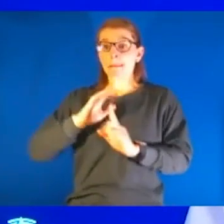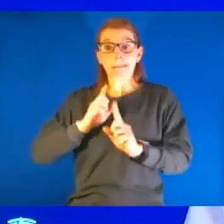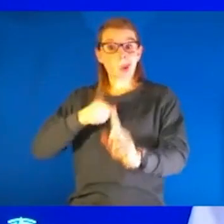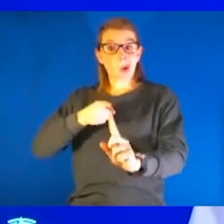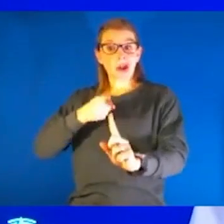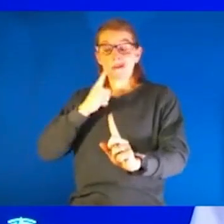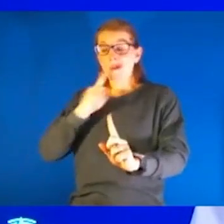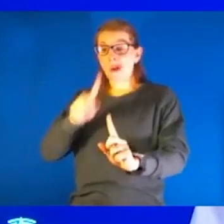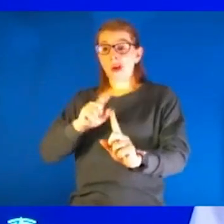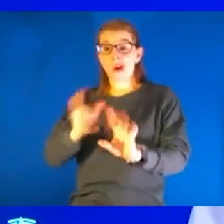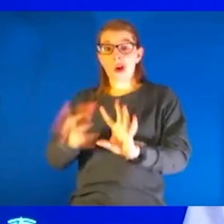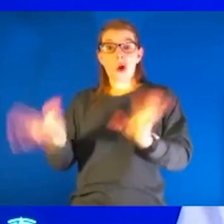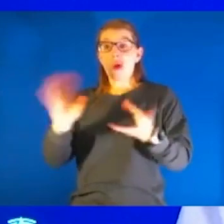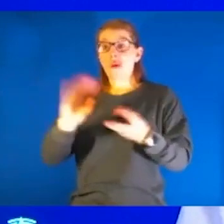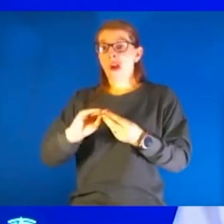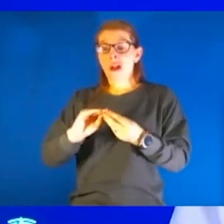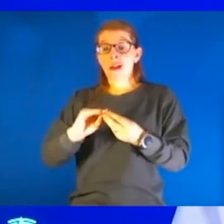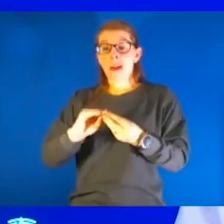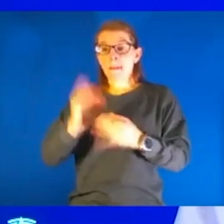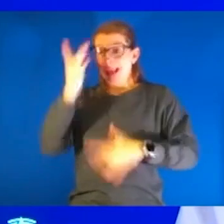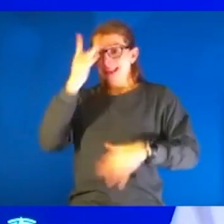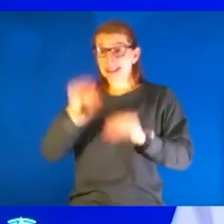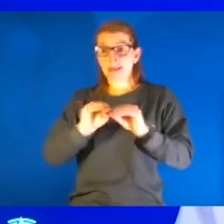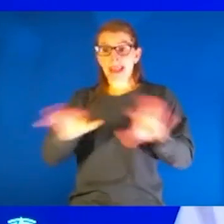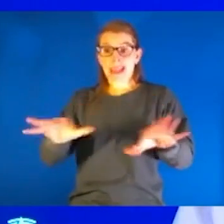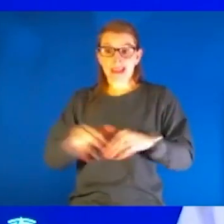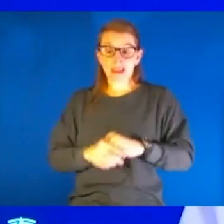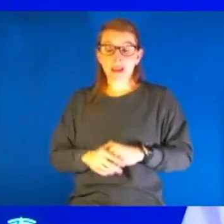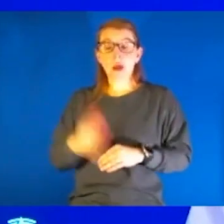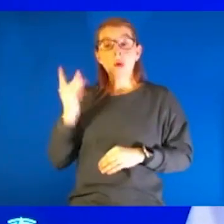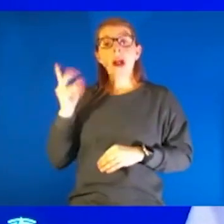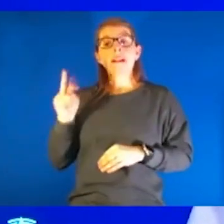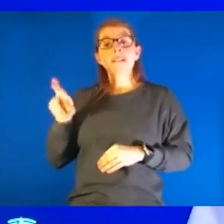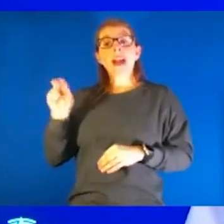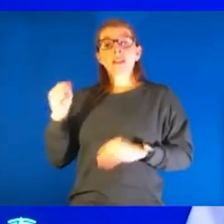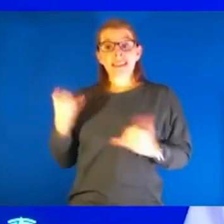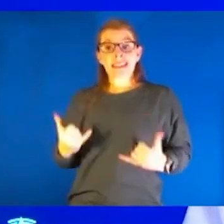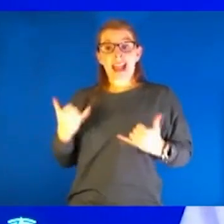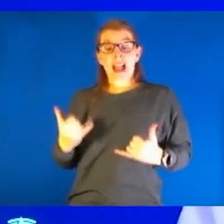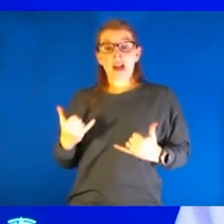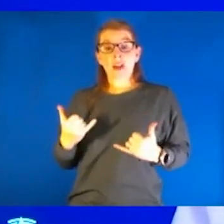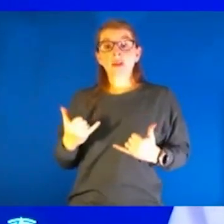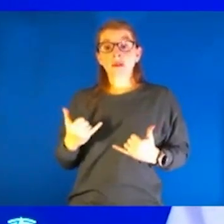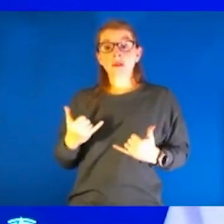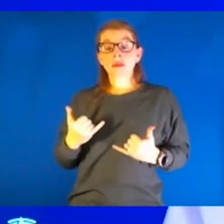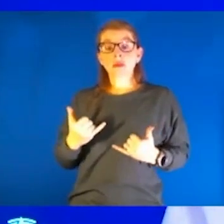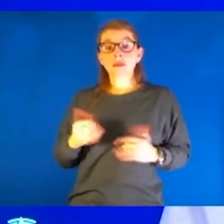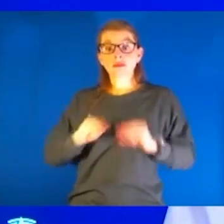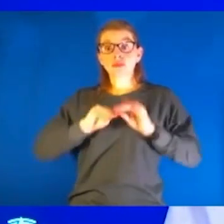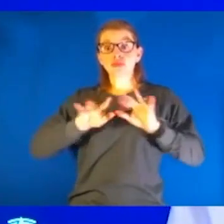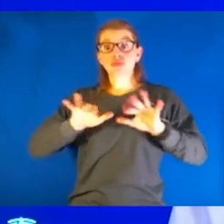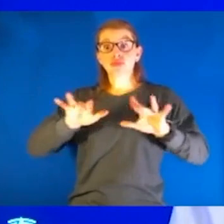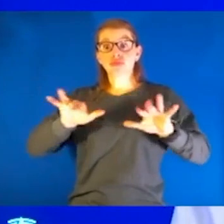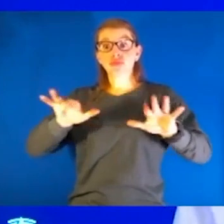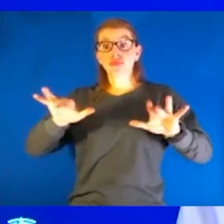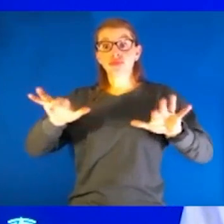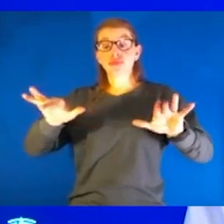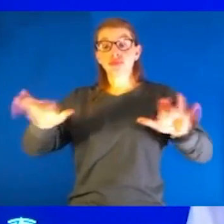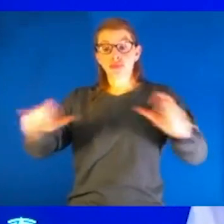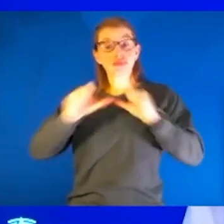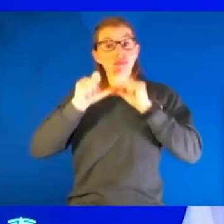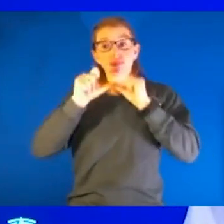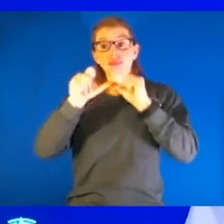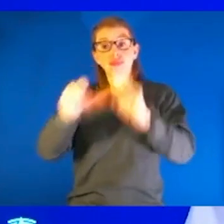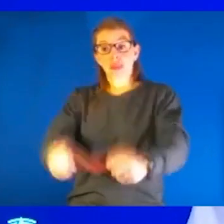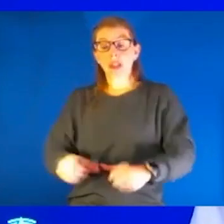overall pandemic, because this virus now really is endemic and probably will be here for some time. So we do have to learn how to live